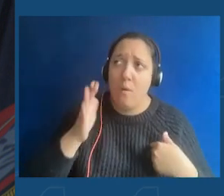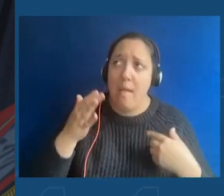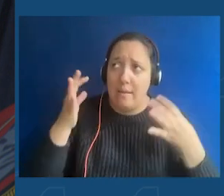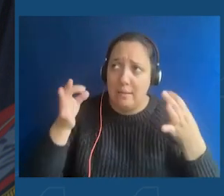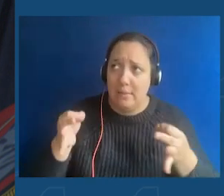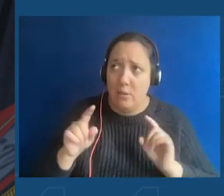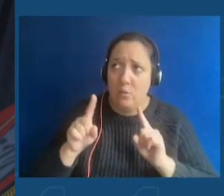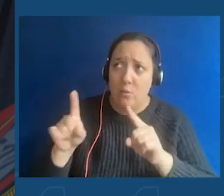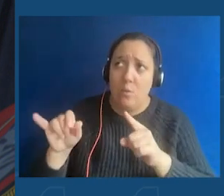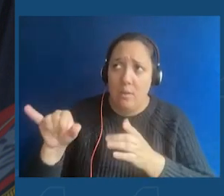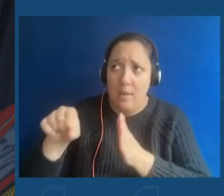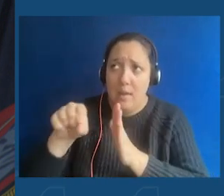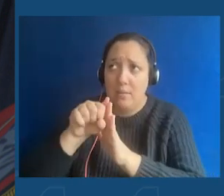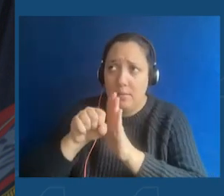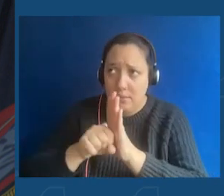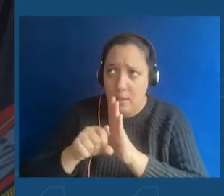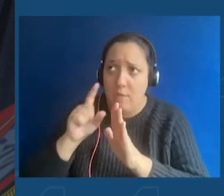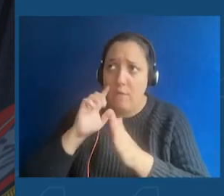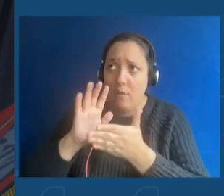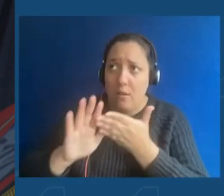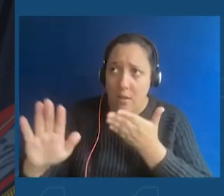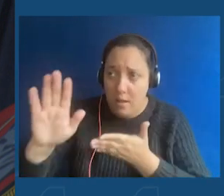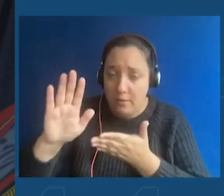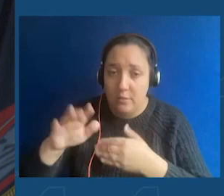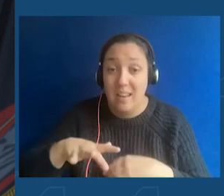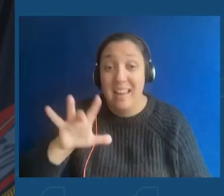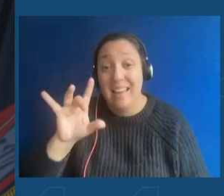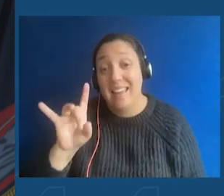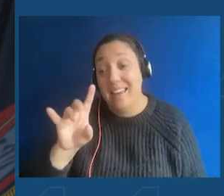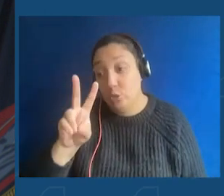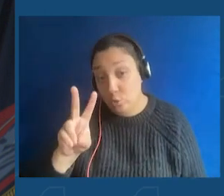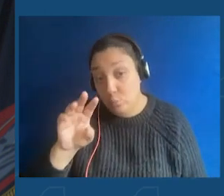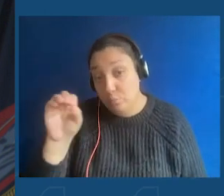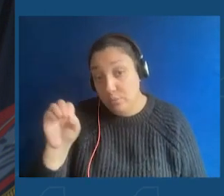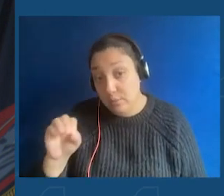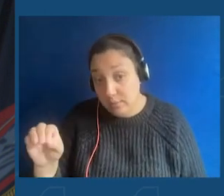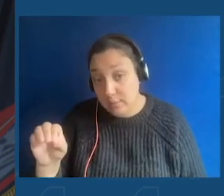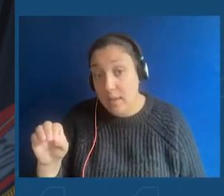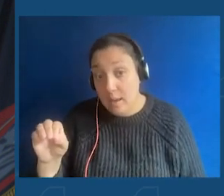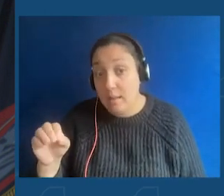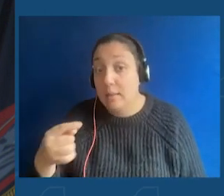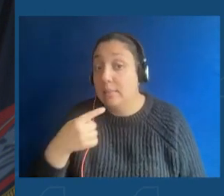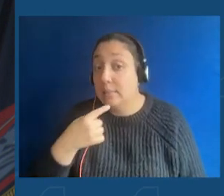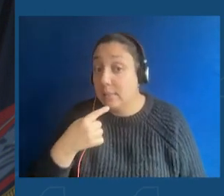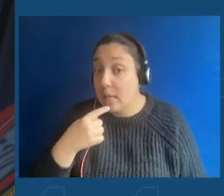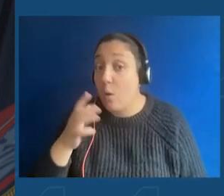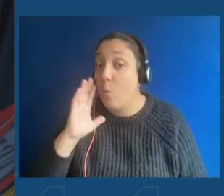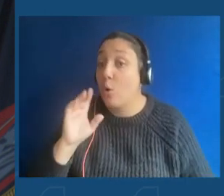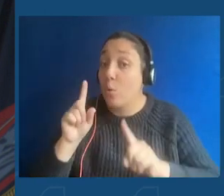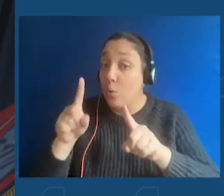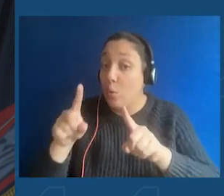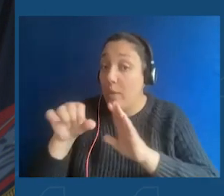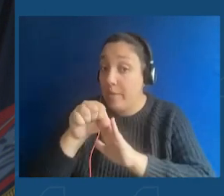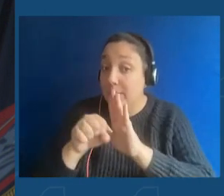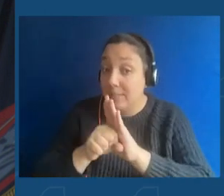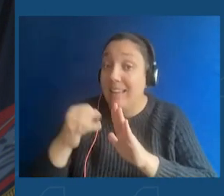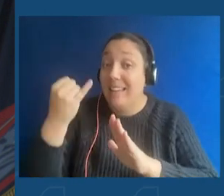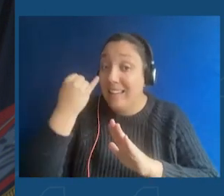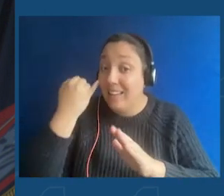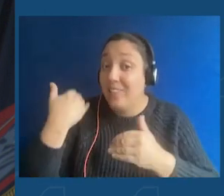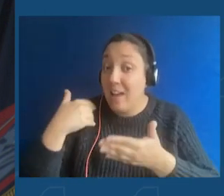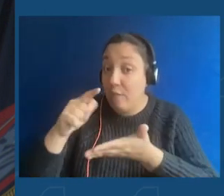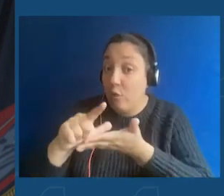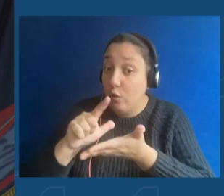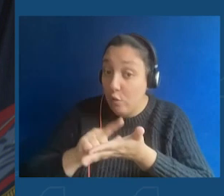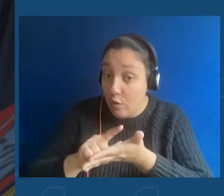81% said they'd be more likely to enroll in a state that had access to reproductive health care. That's significant.